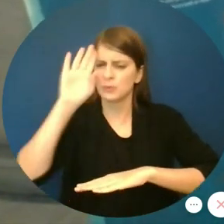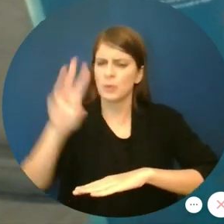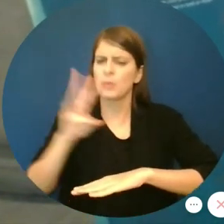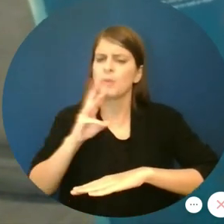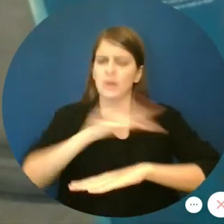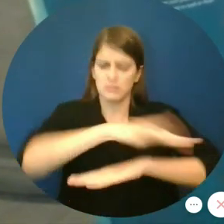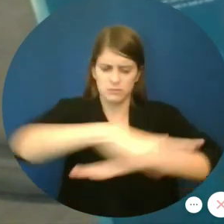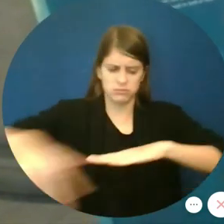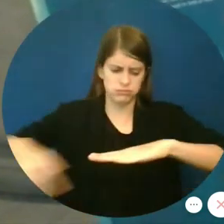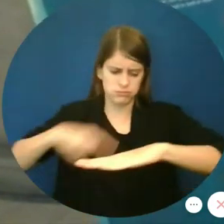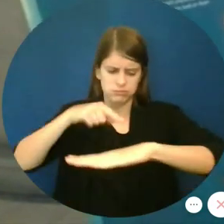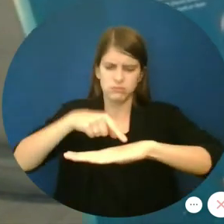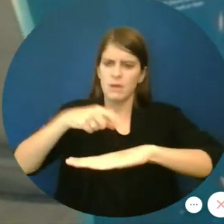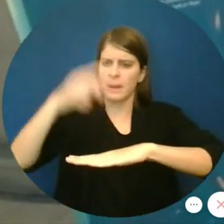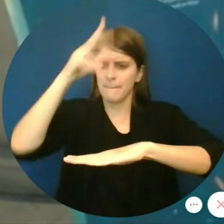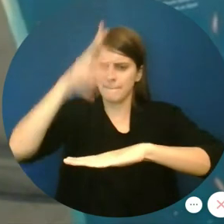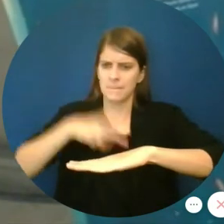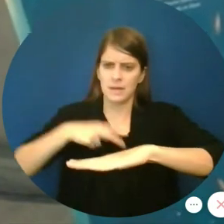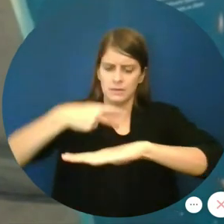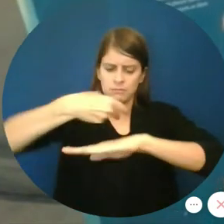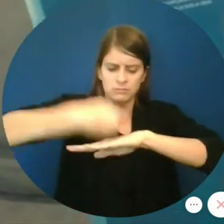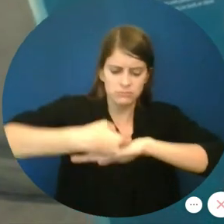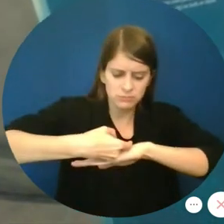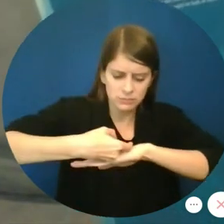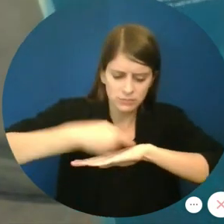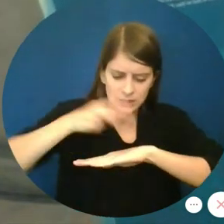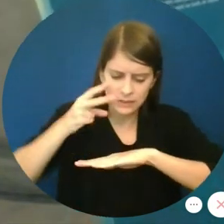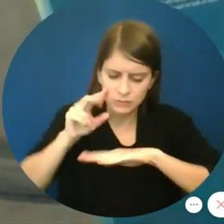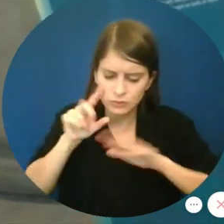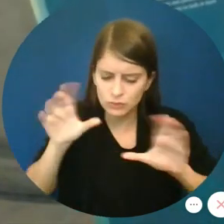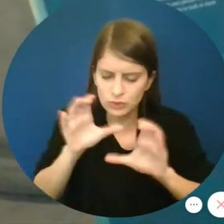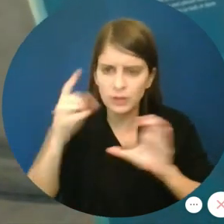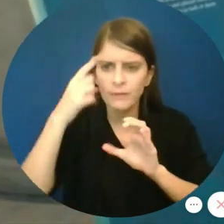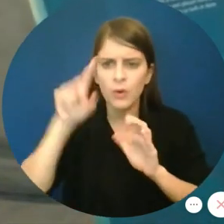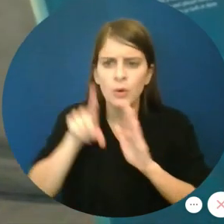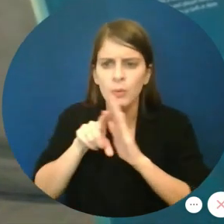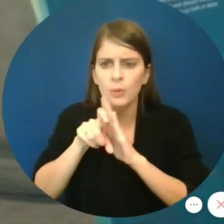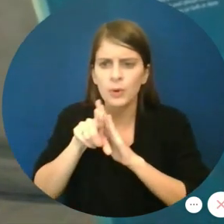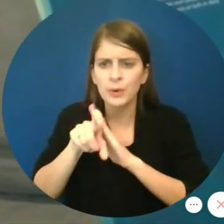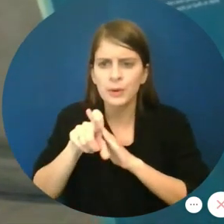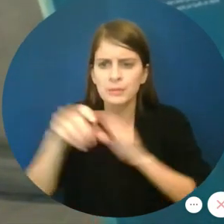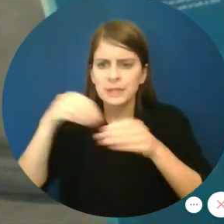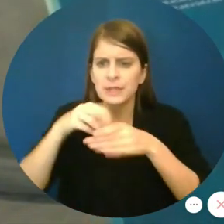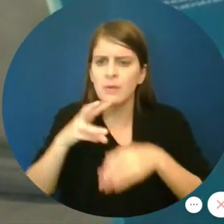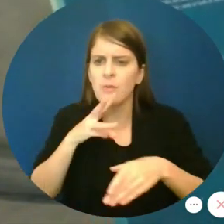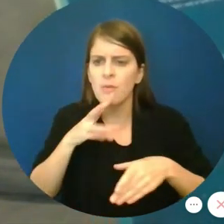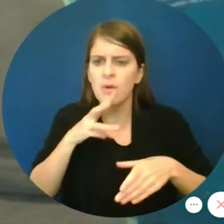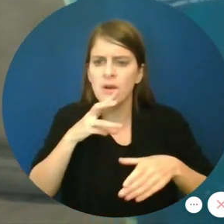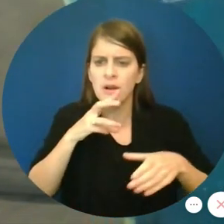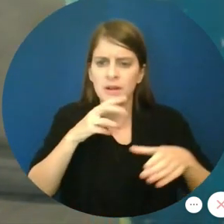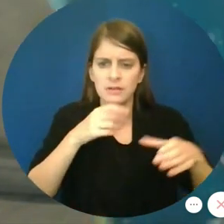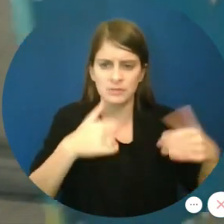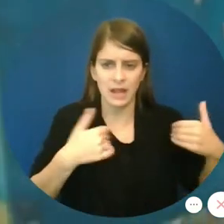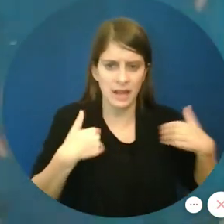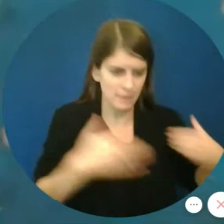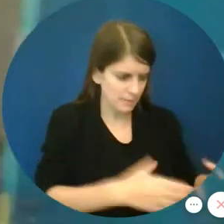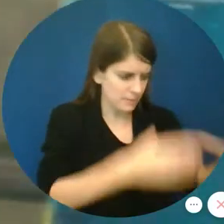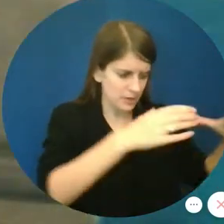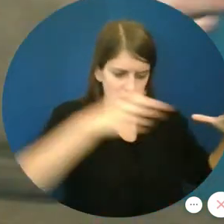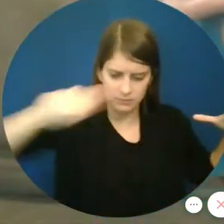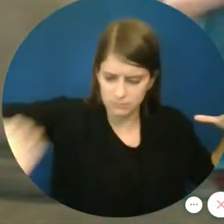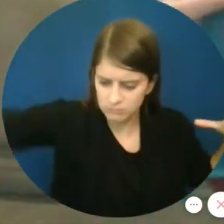worms with a lantern. He scooped them up with his net and placed them in a bucket. He couldn't wait to look at them